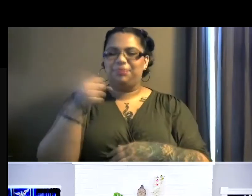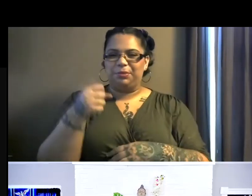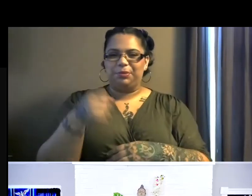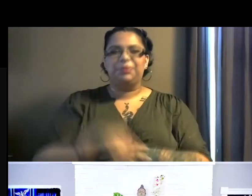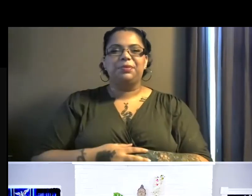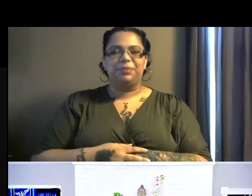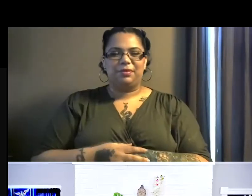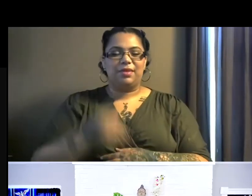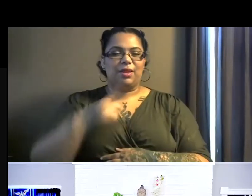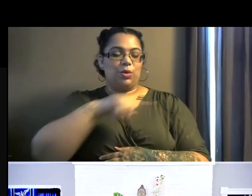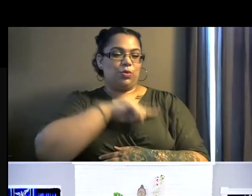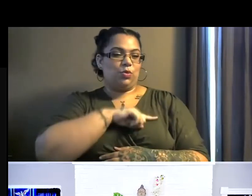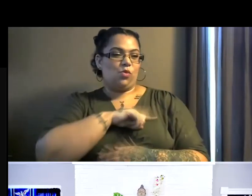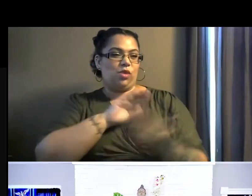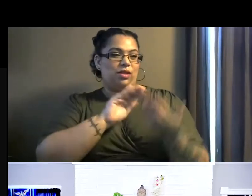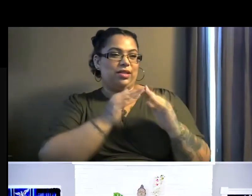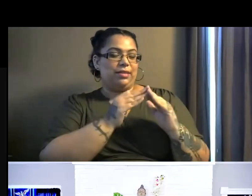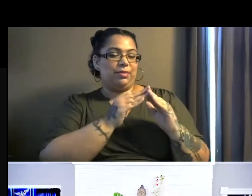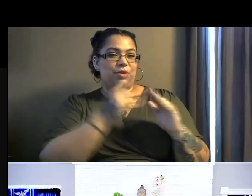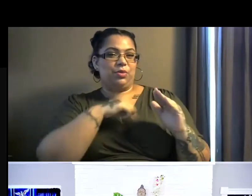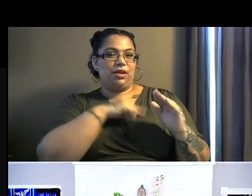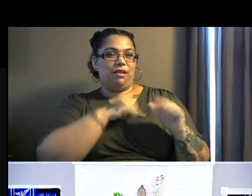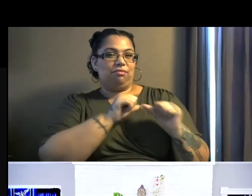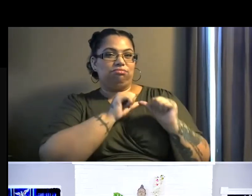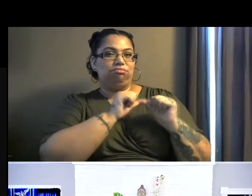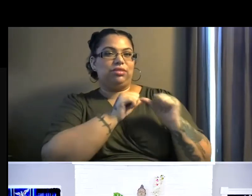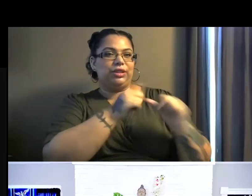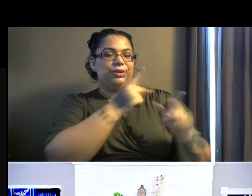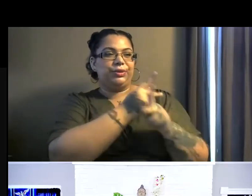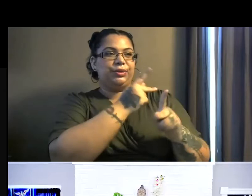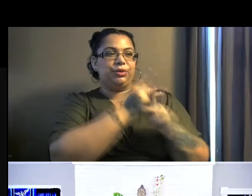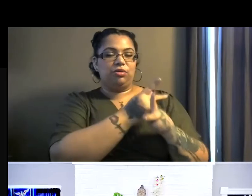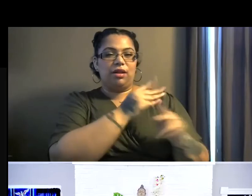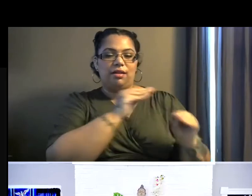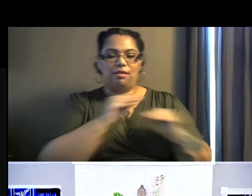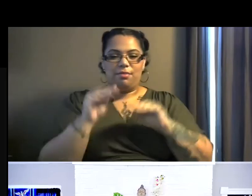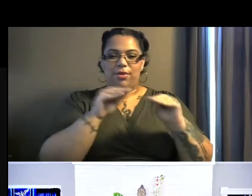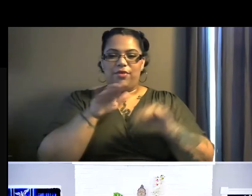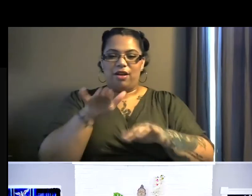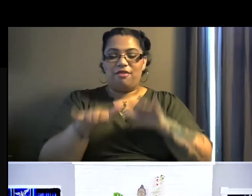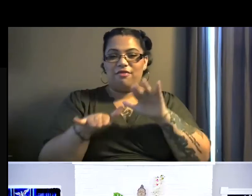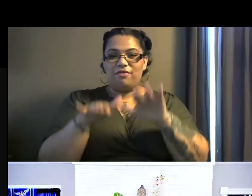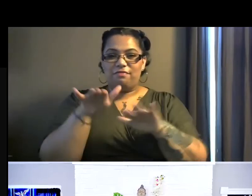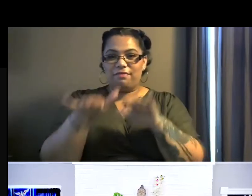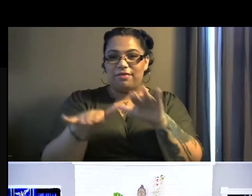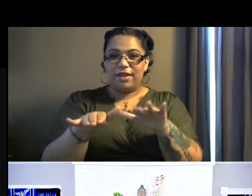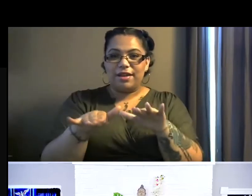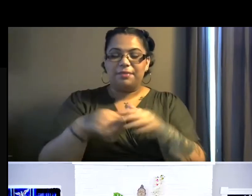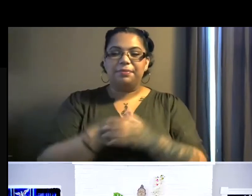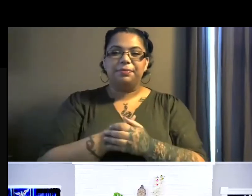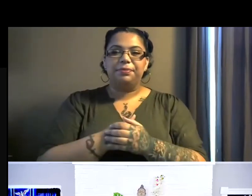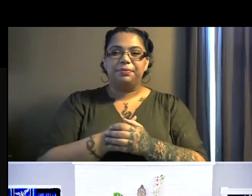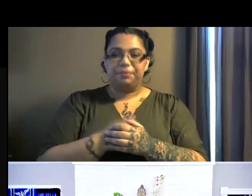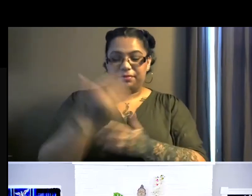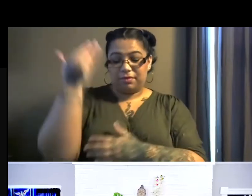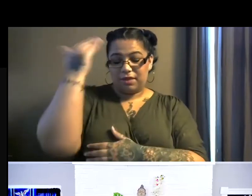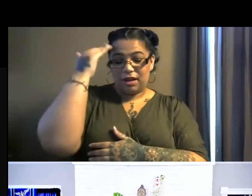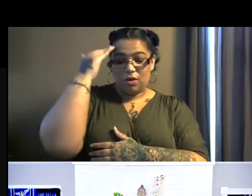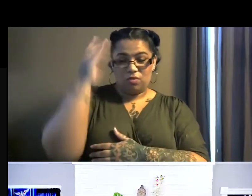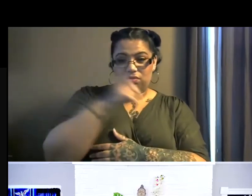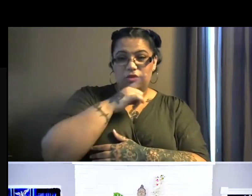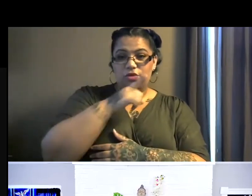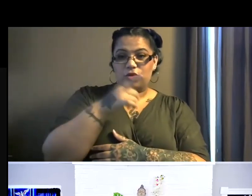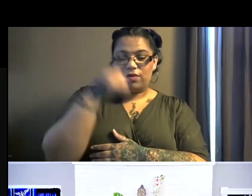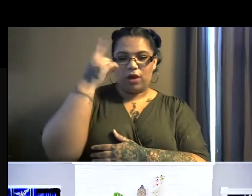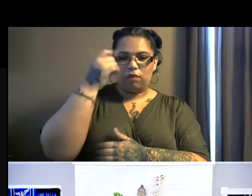We, as a community, continue to treat and move our feet, knowing the truth